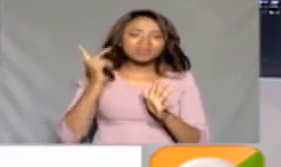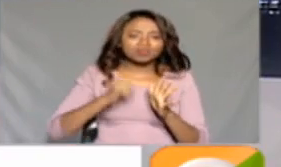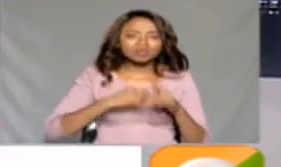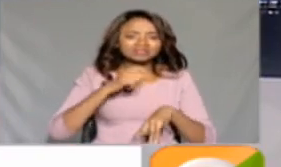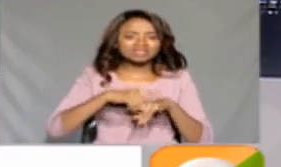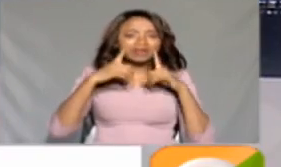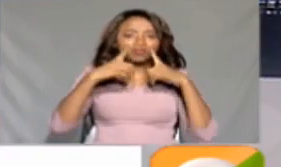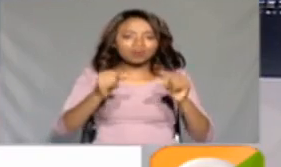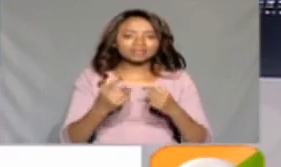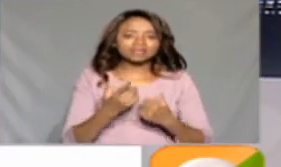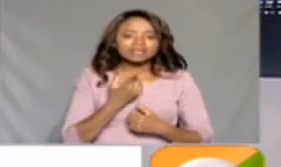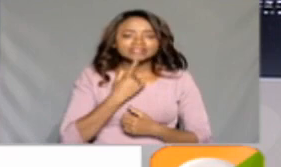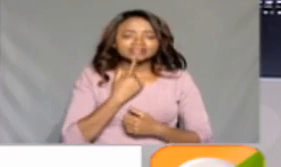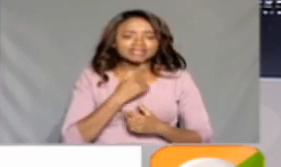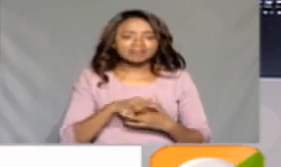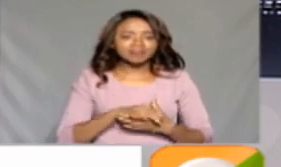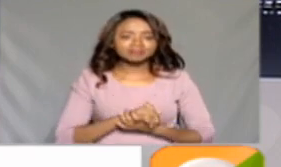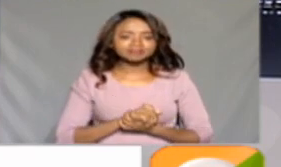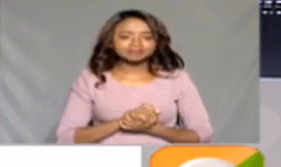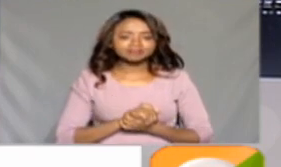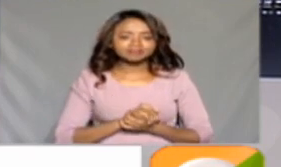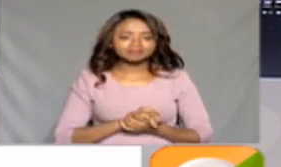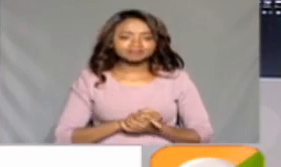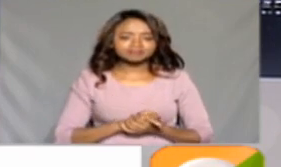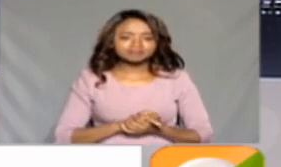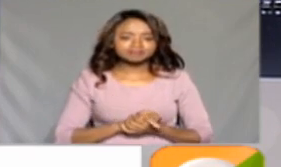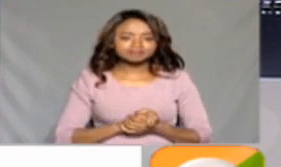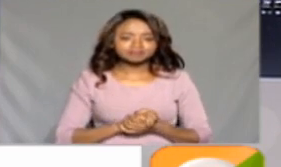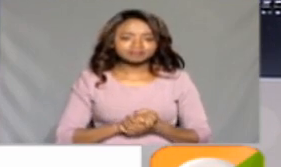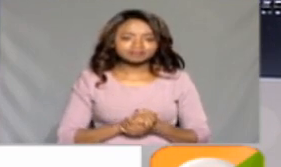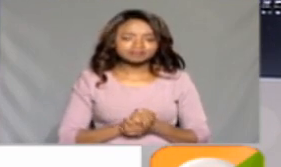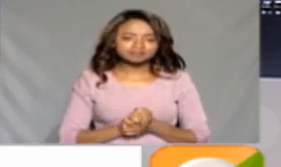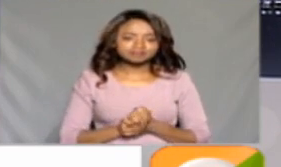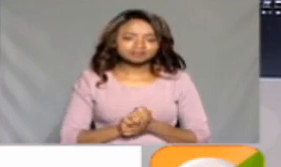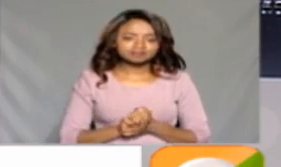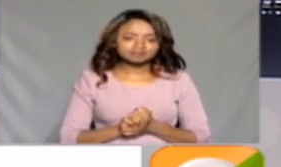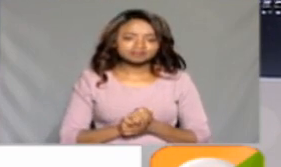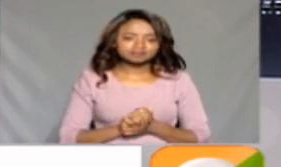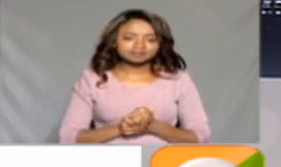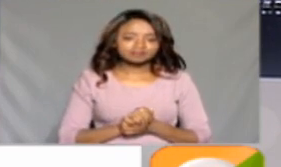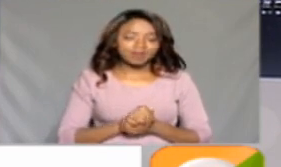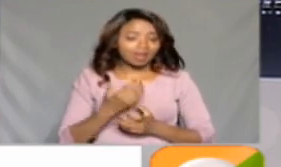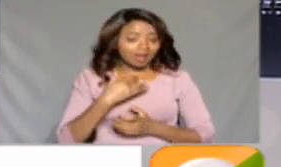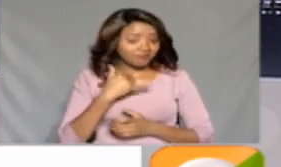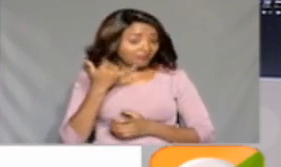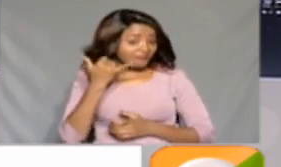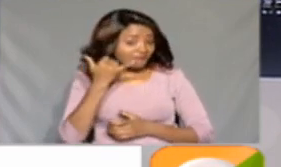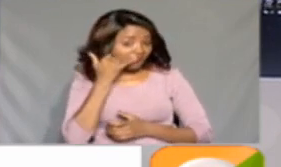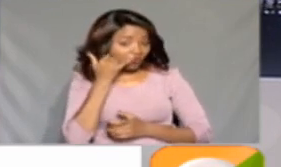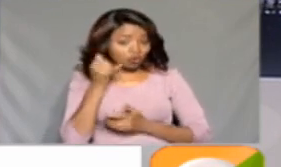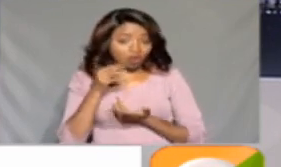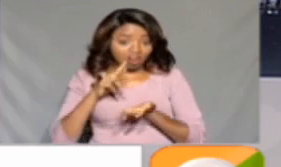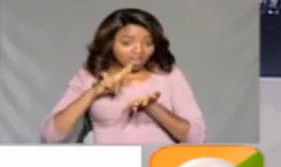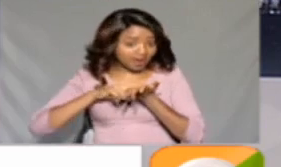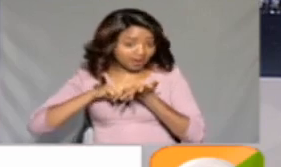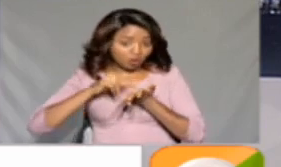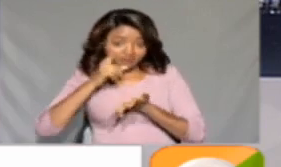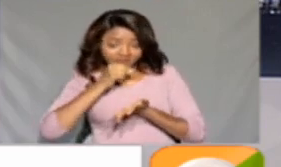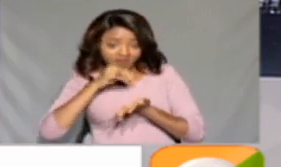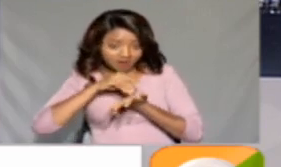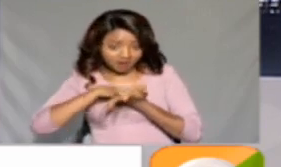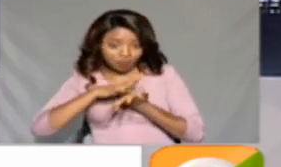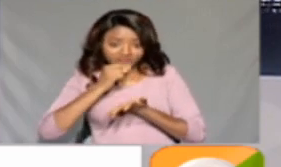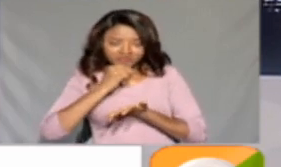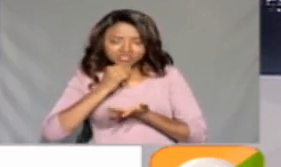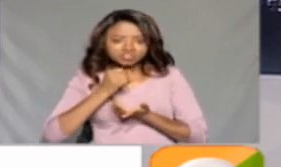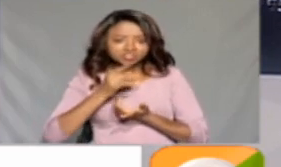telling Nyanja on that leaked phone conversation, or I assume it's a phone conversation,